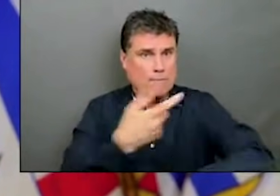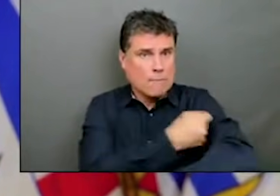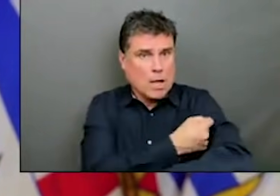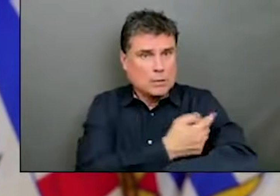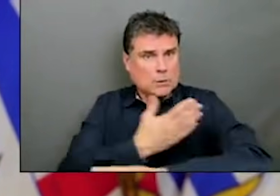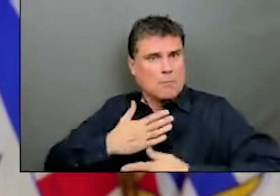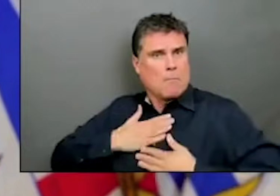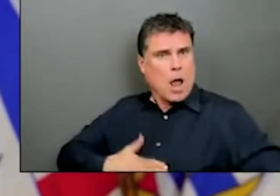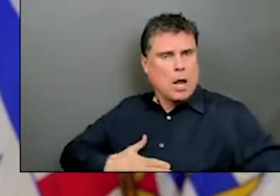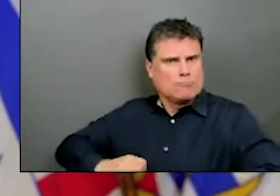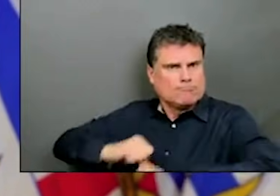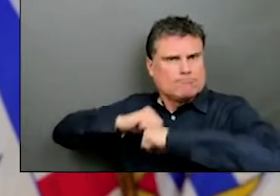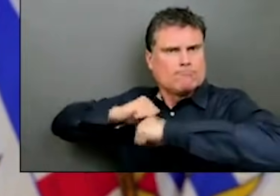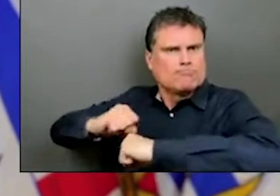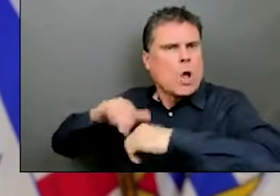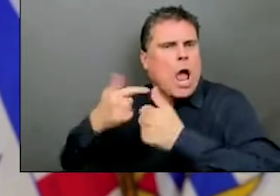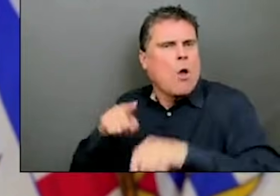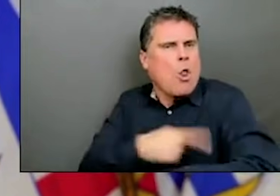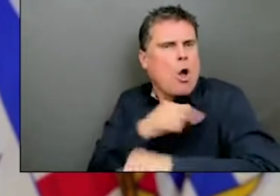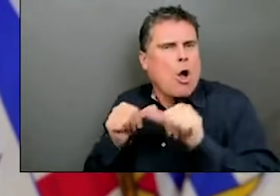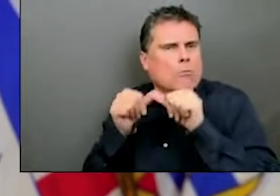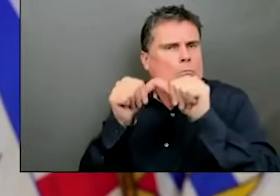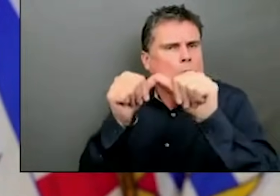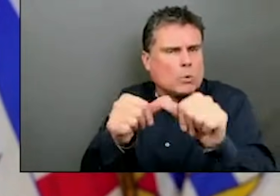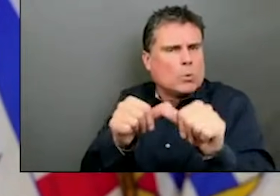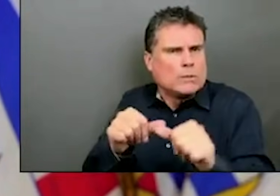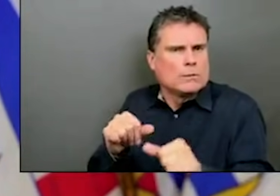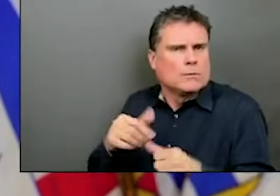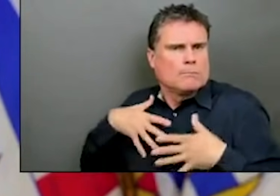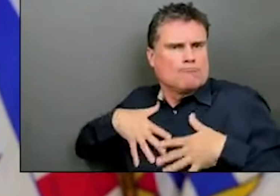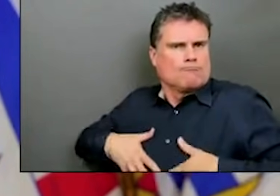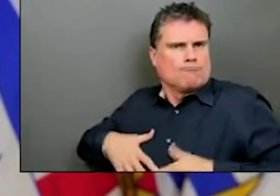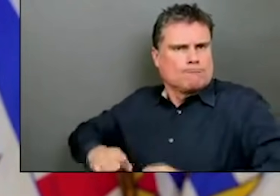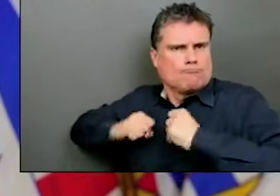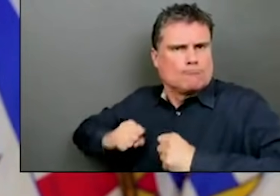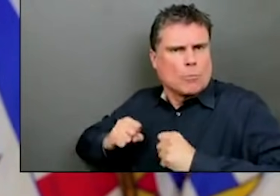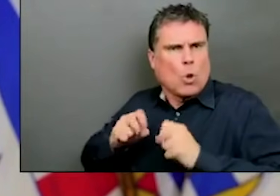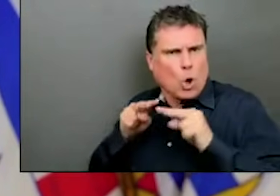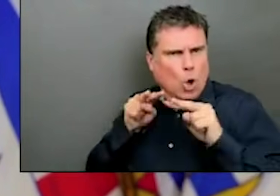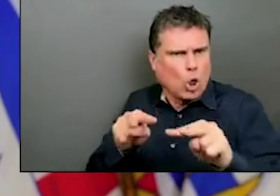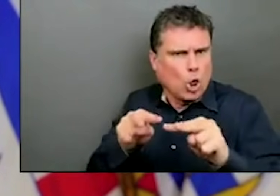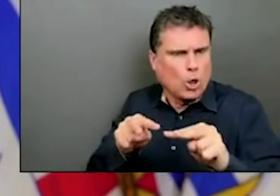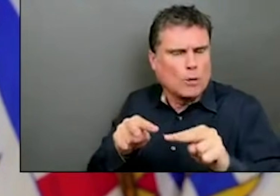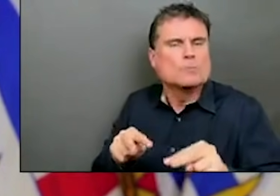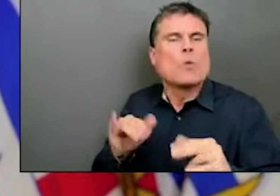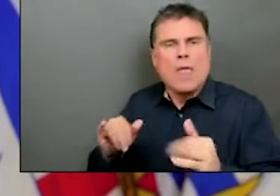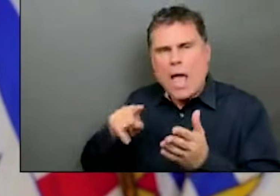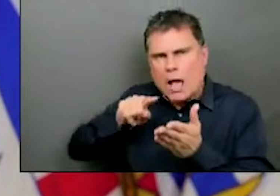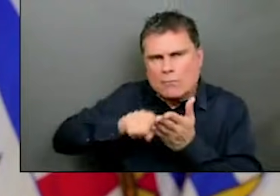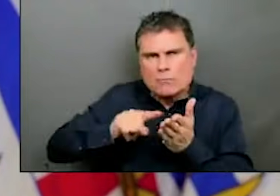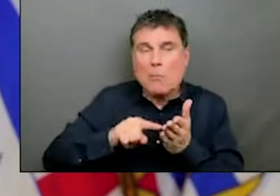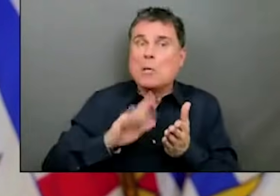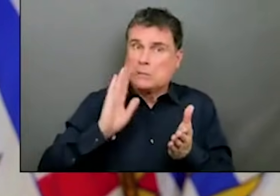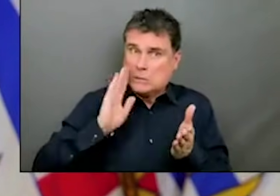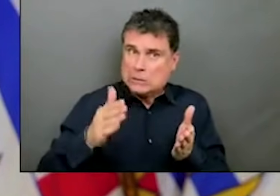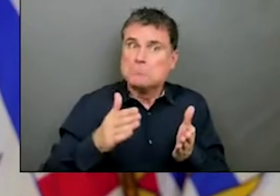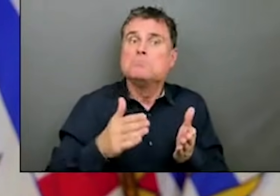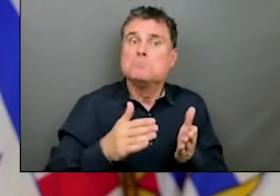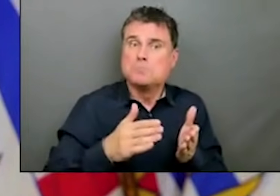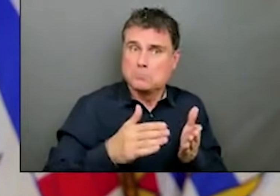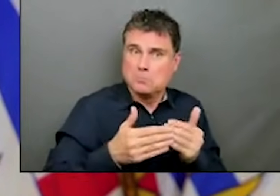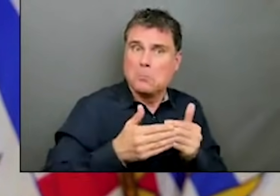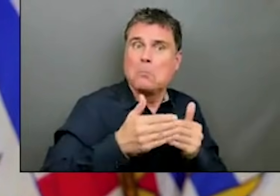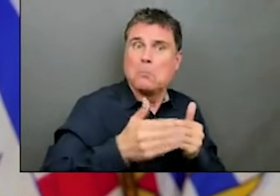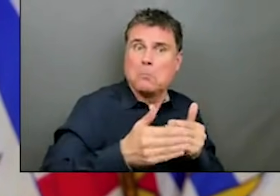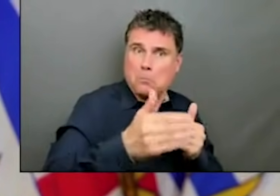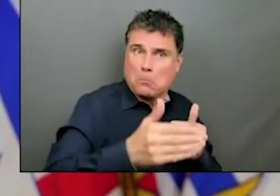allowed us to extend that interval and to recognize that we were getting good protection that was lasting for many weeks. So